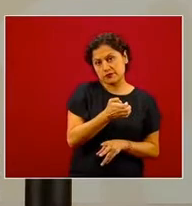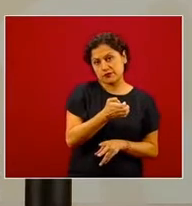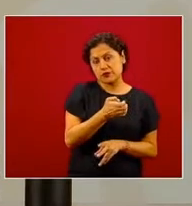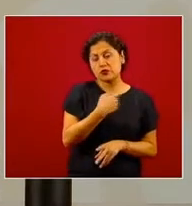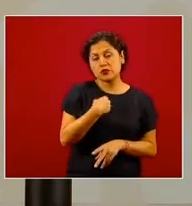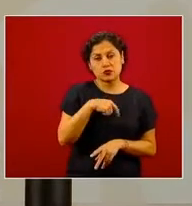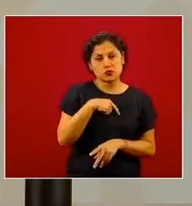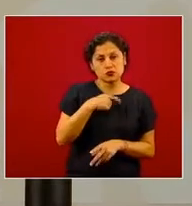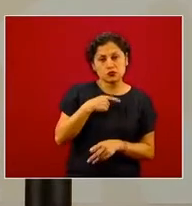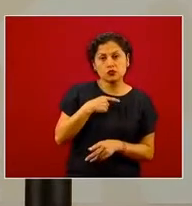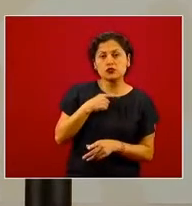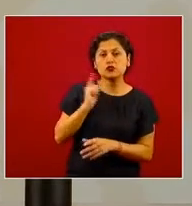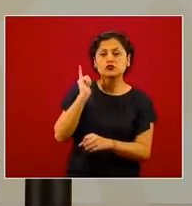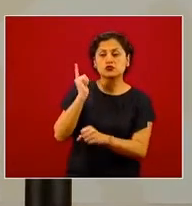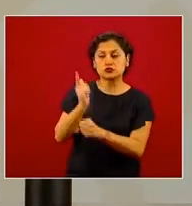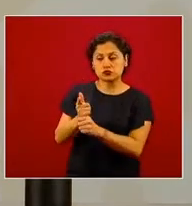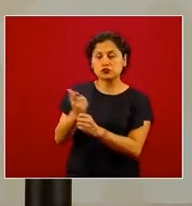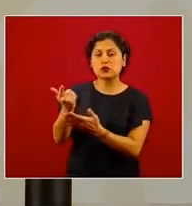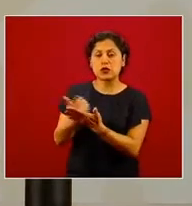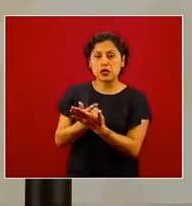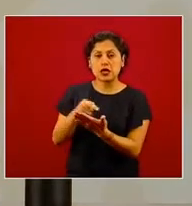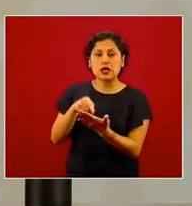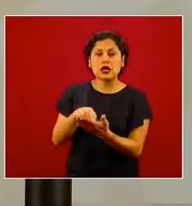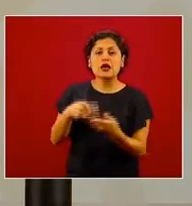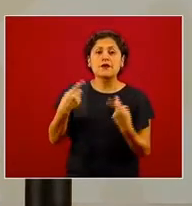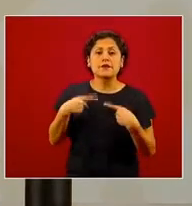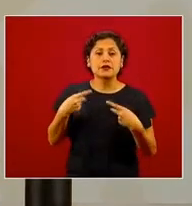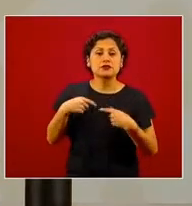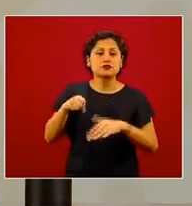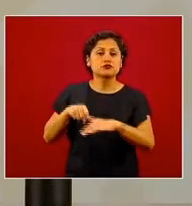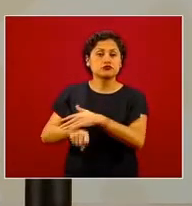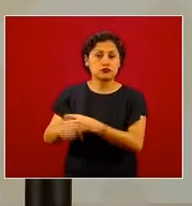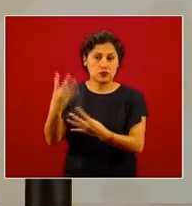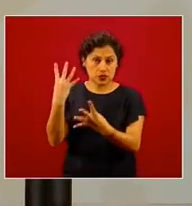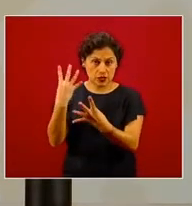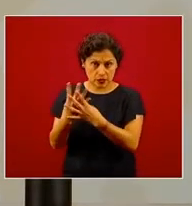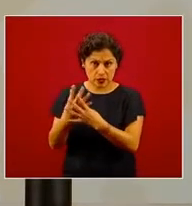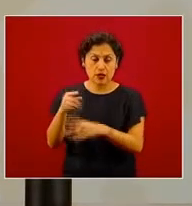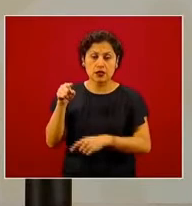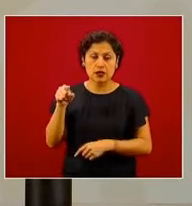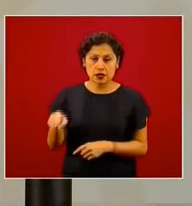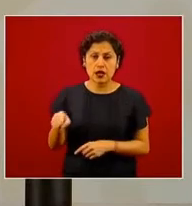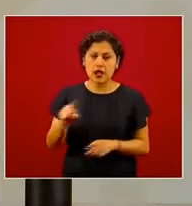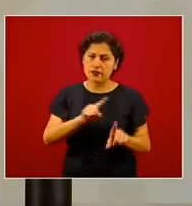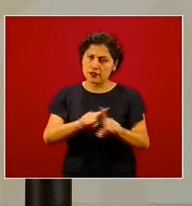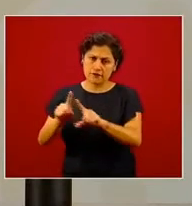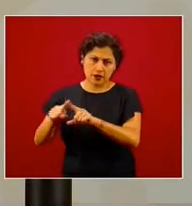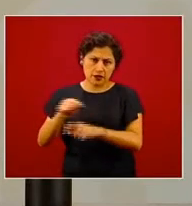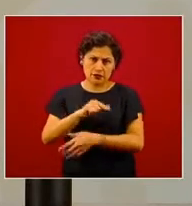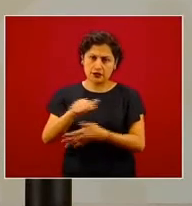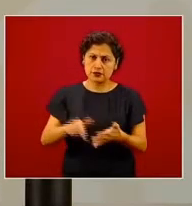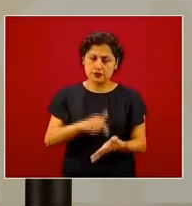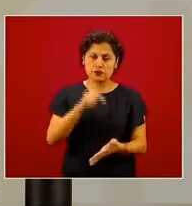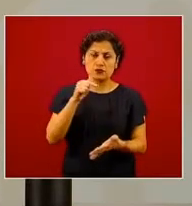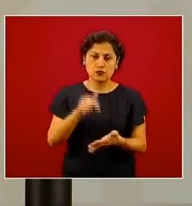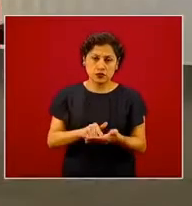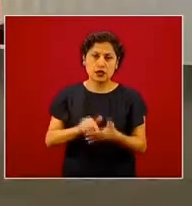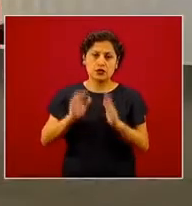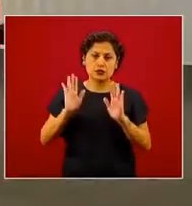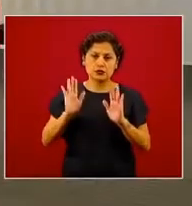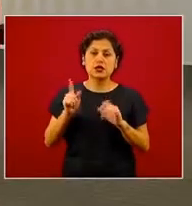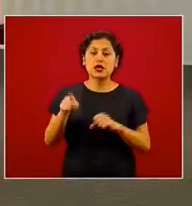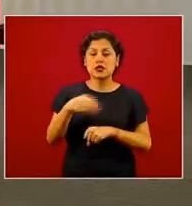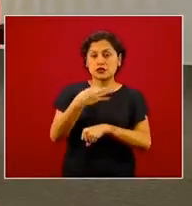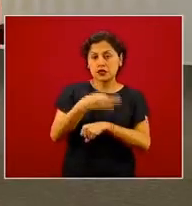we identified that any population in detention in different types of penitentiary institutions, whether